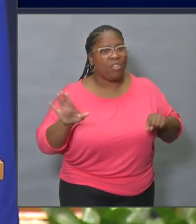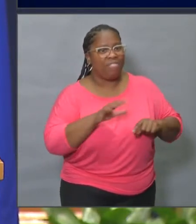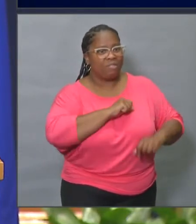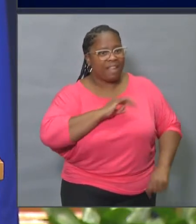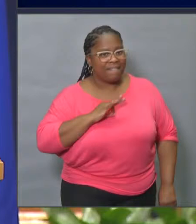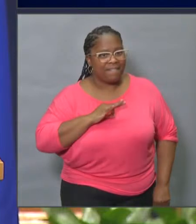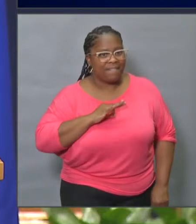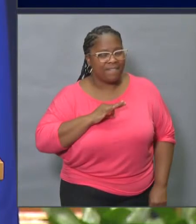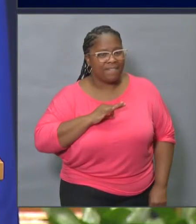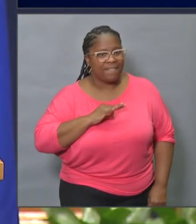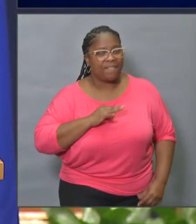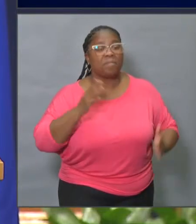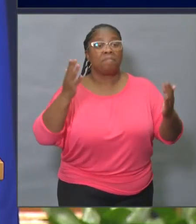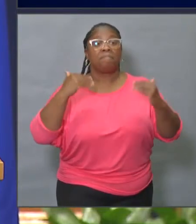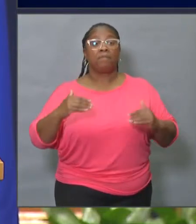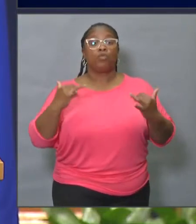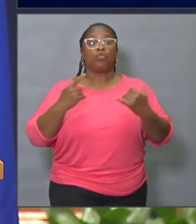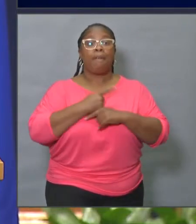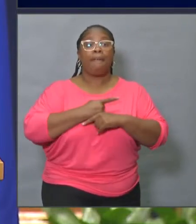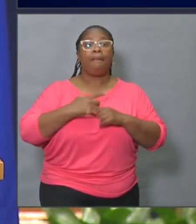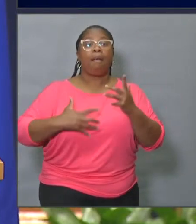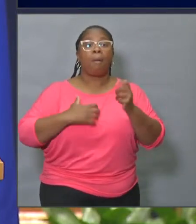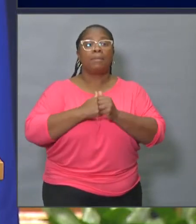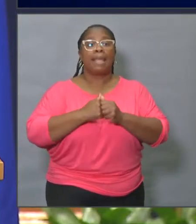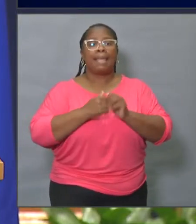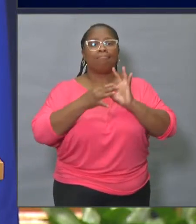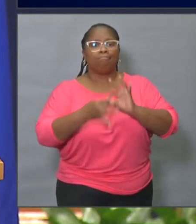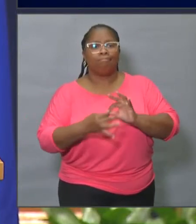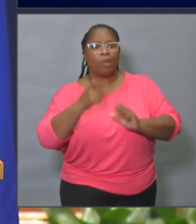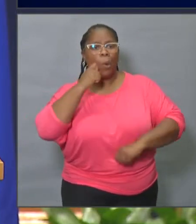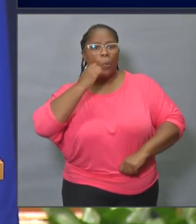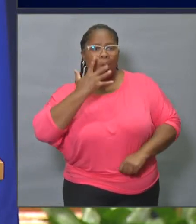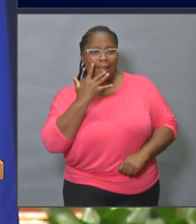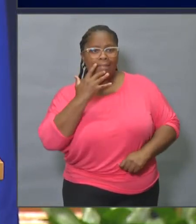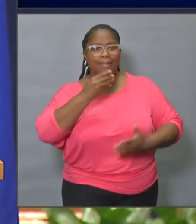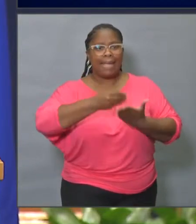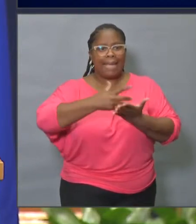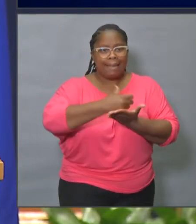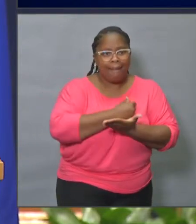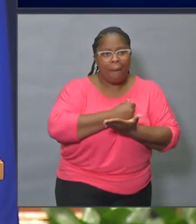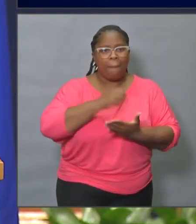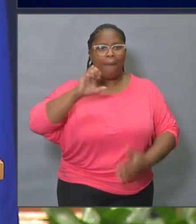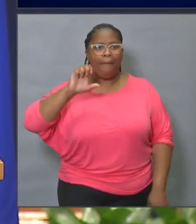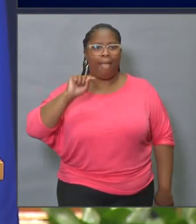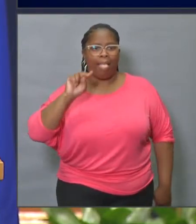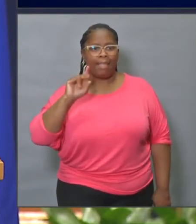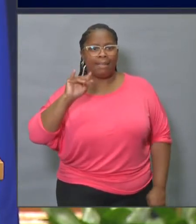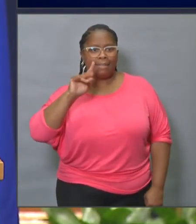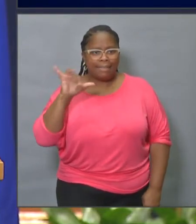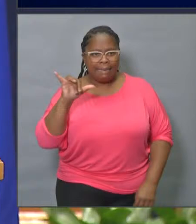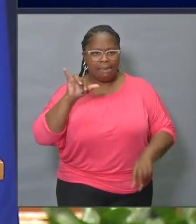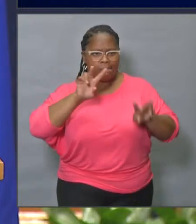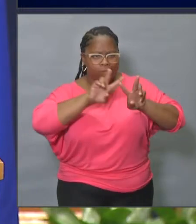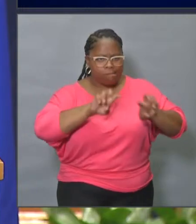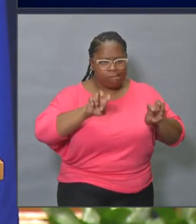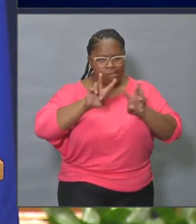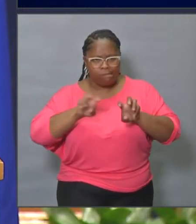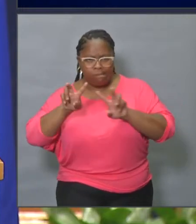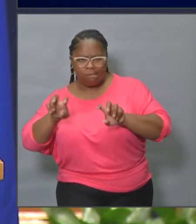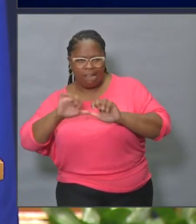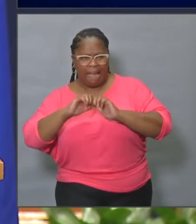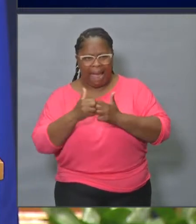race, ethnicity, and income level data that we're collecting and looking at closely to understand how COVID-19